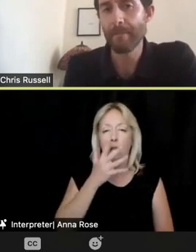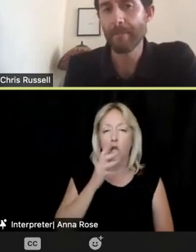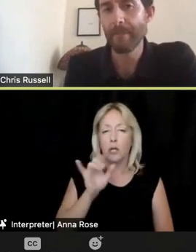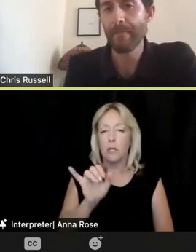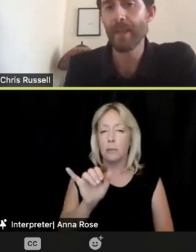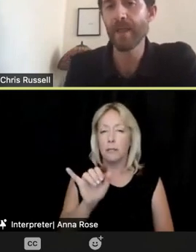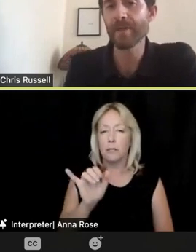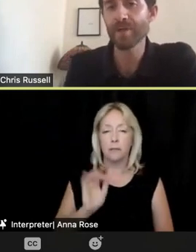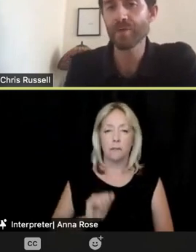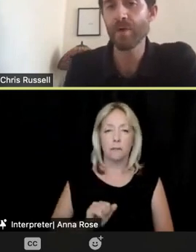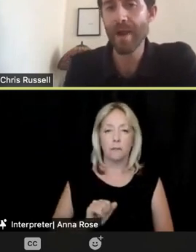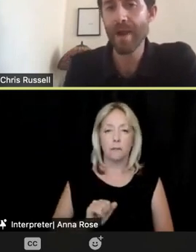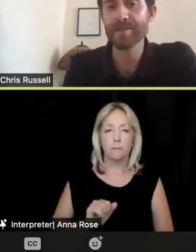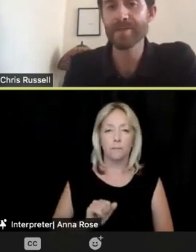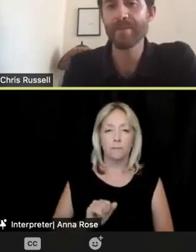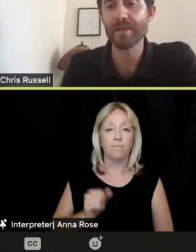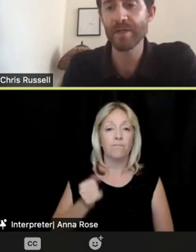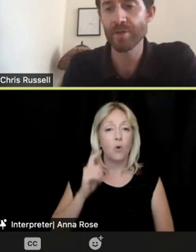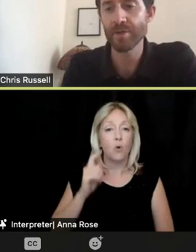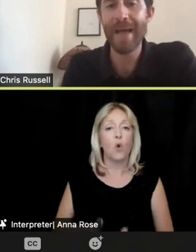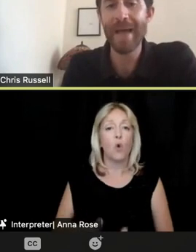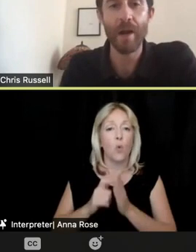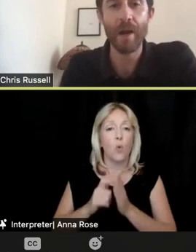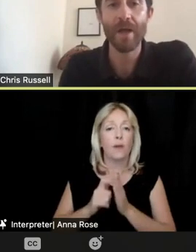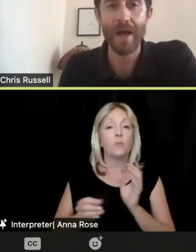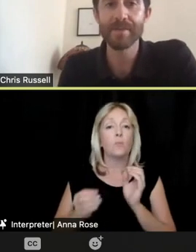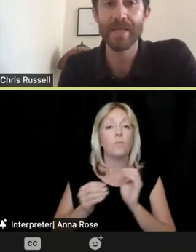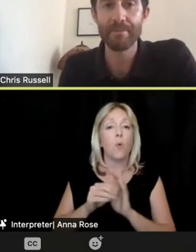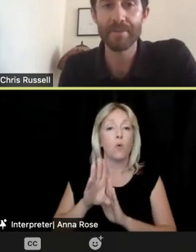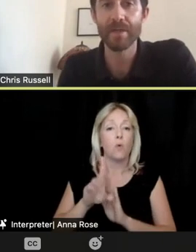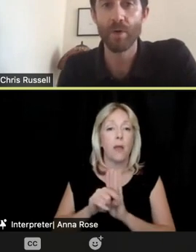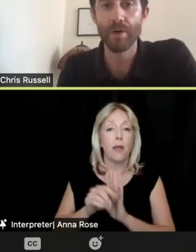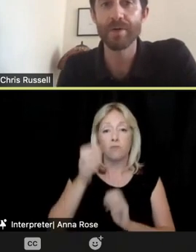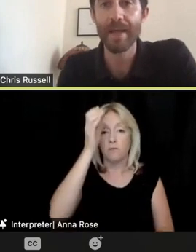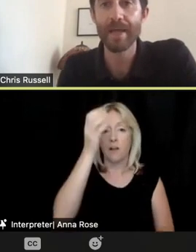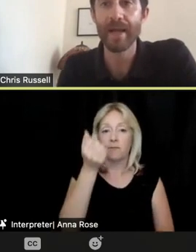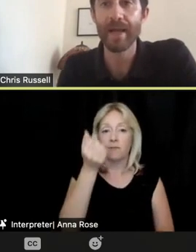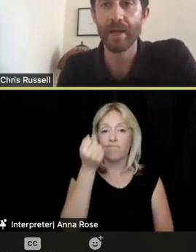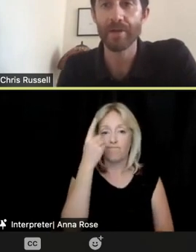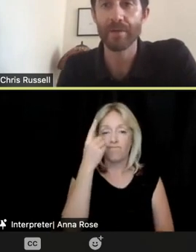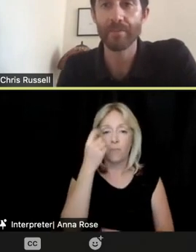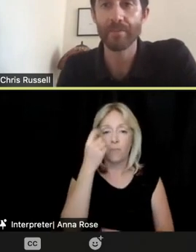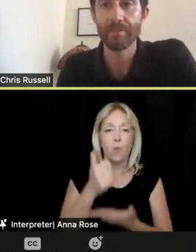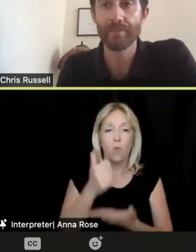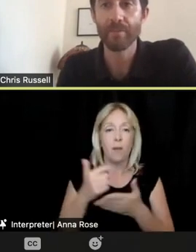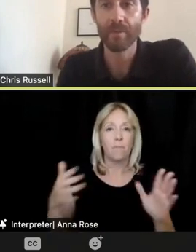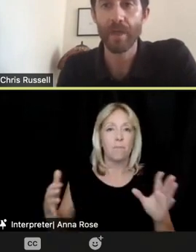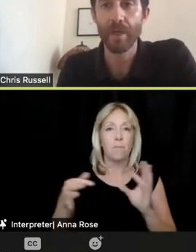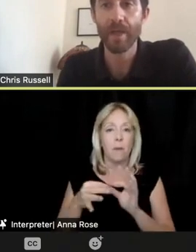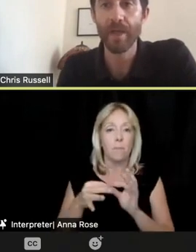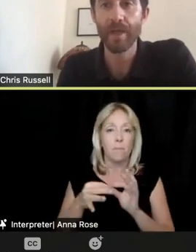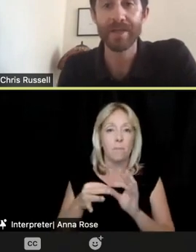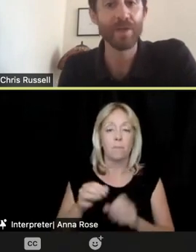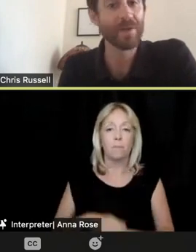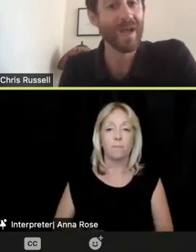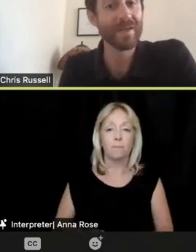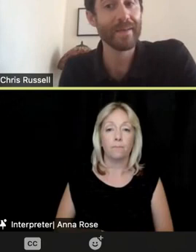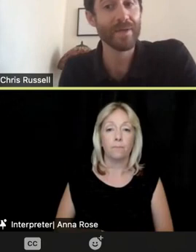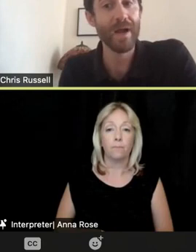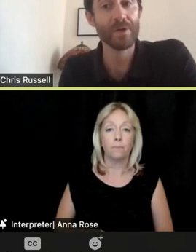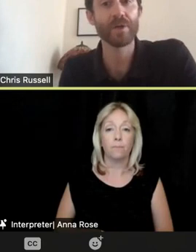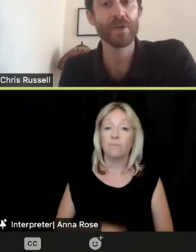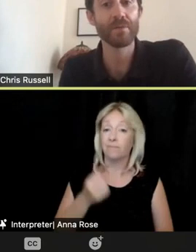resemblance. It just requires some additional background concepts in order to make that connection. Okay? And some